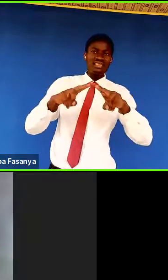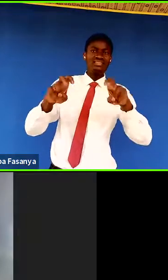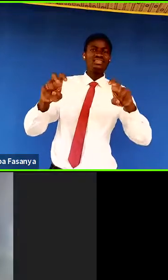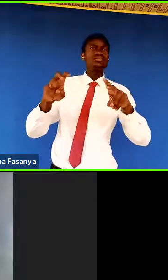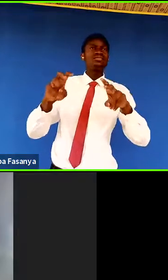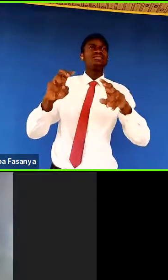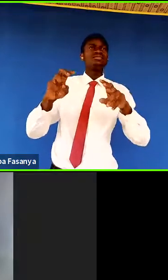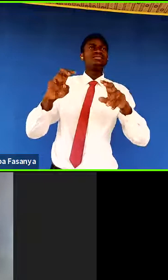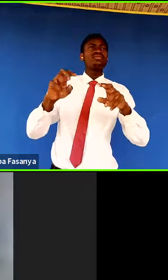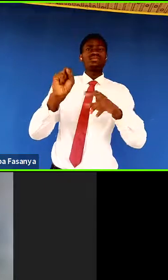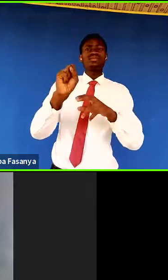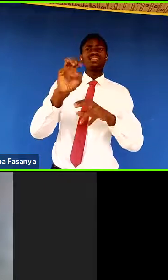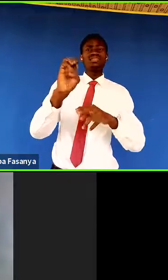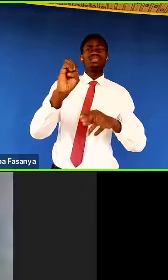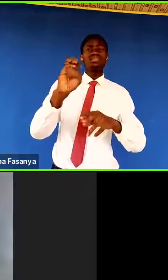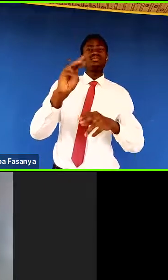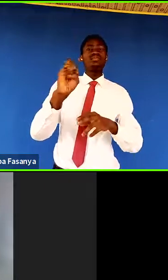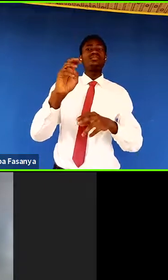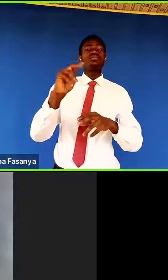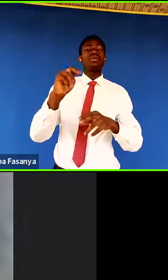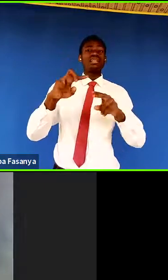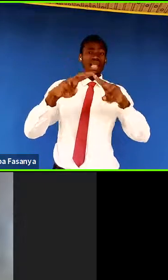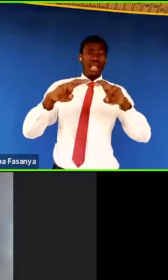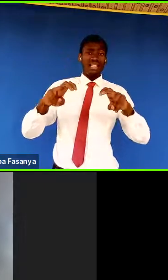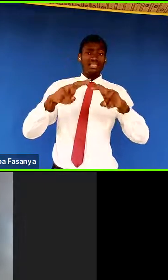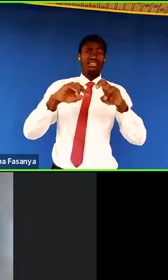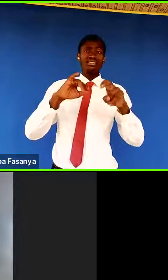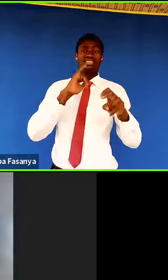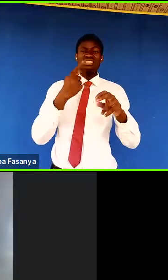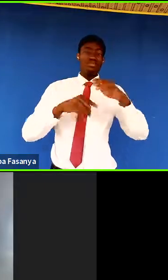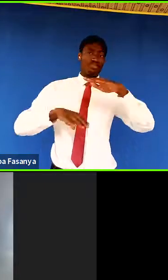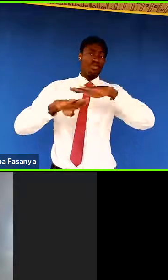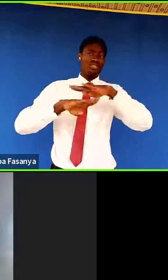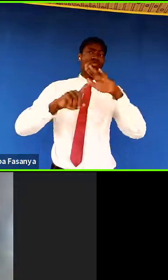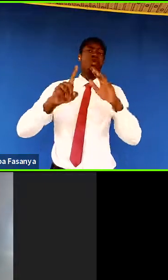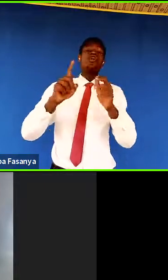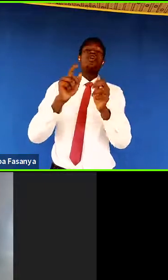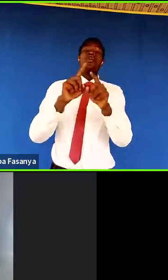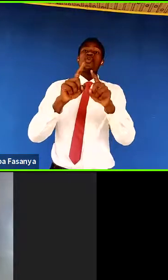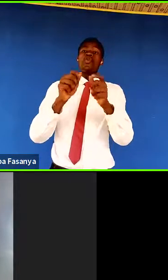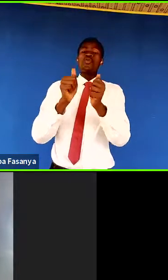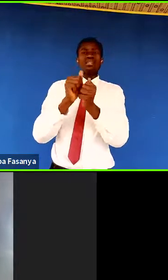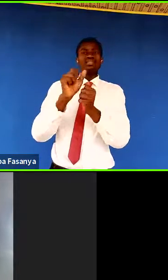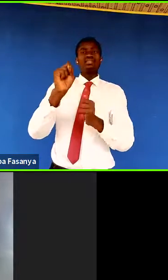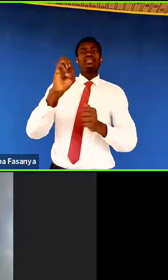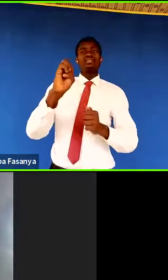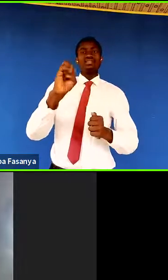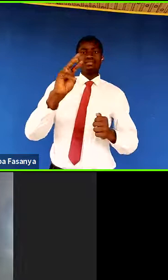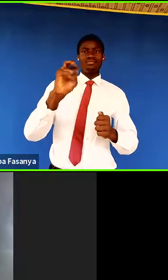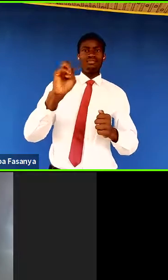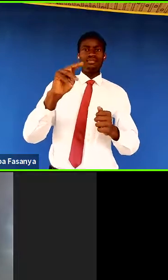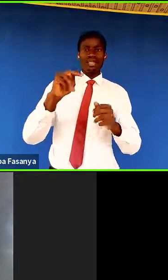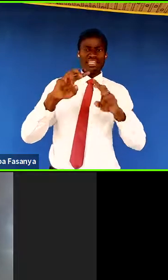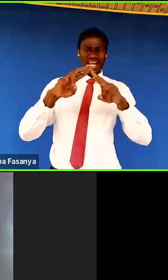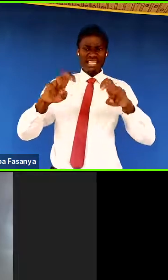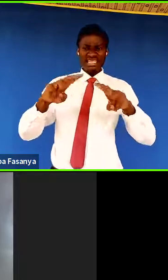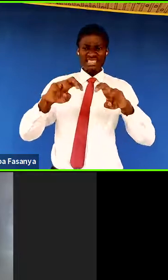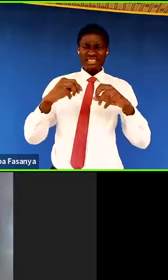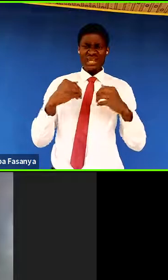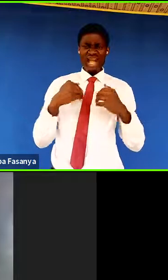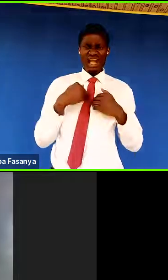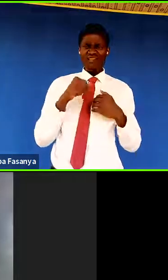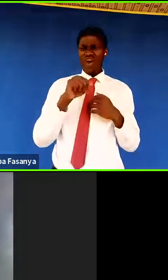is the basic one. It's basic one. Yes, well, with the semen analysis, there are other things that you can